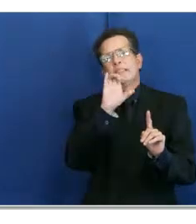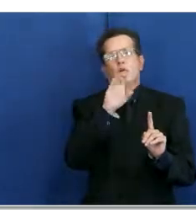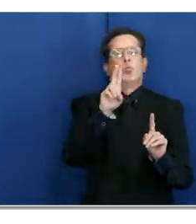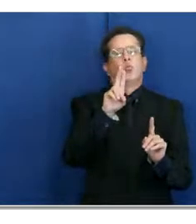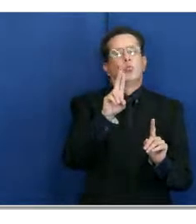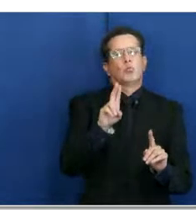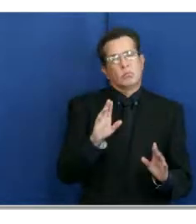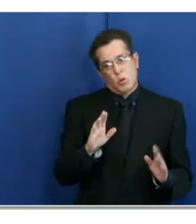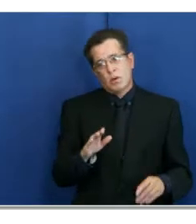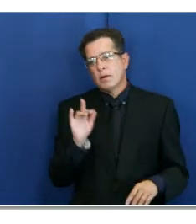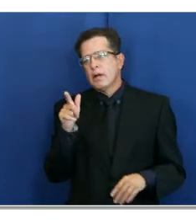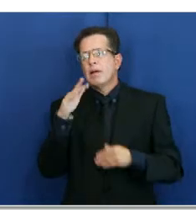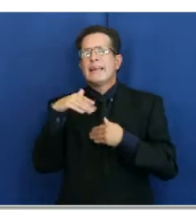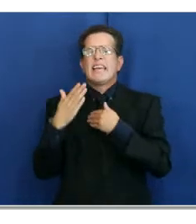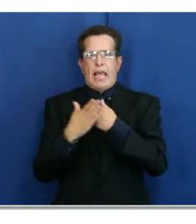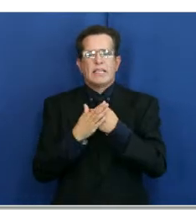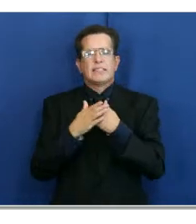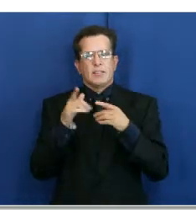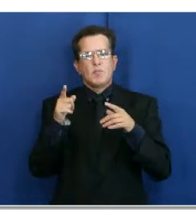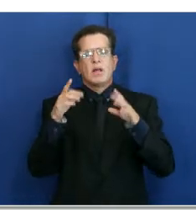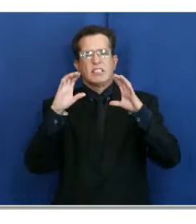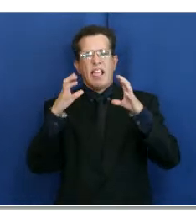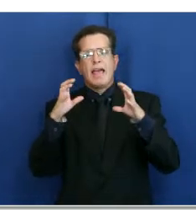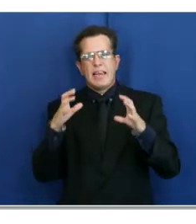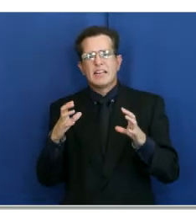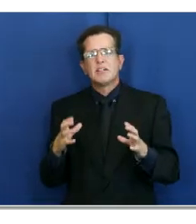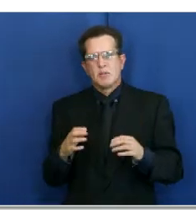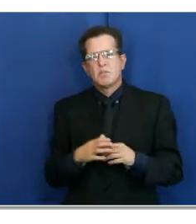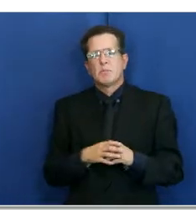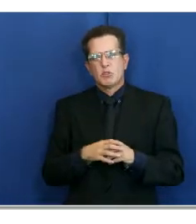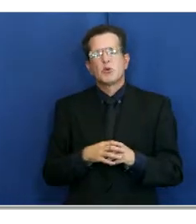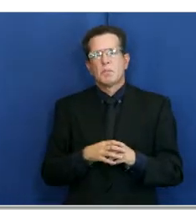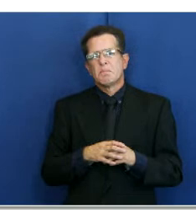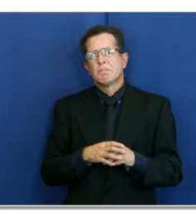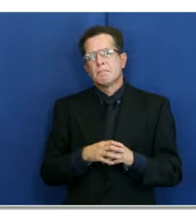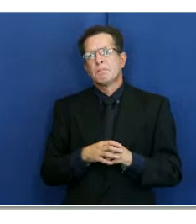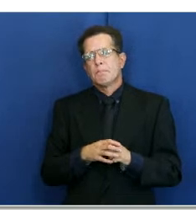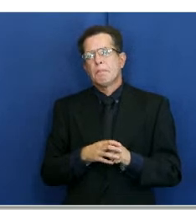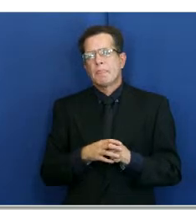Next slide, related to hospitalization. This is the data here.